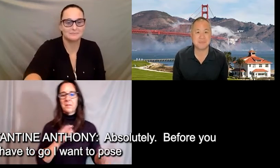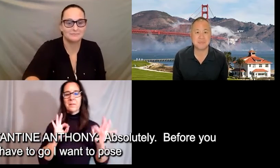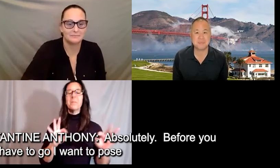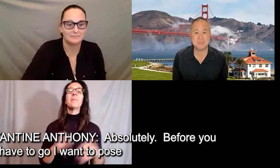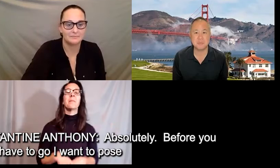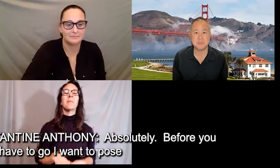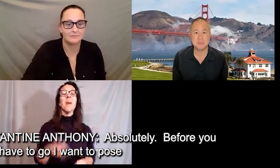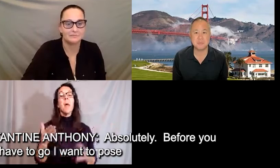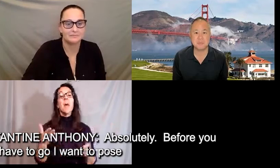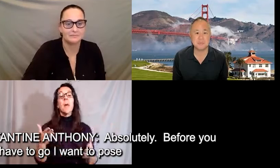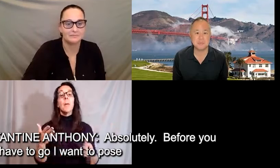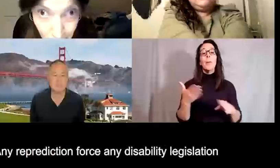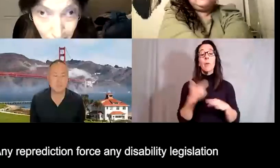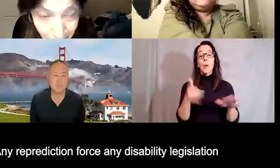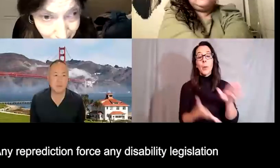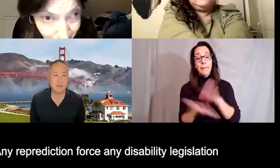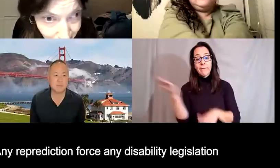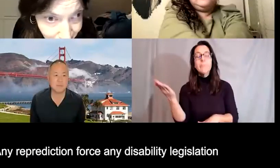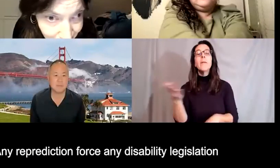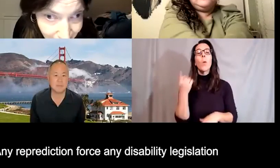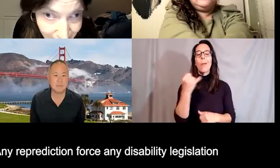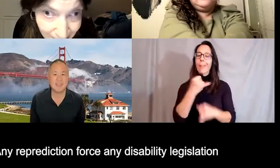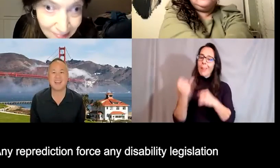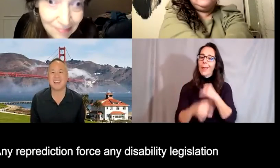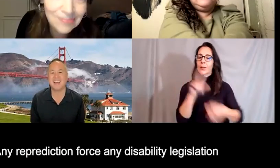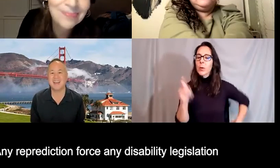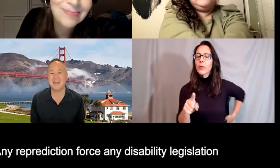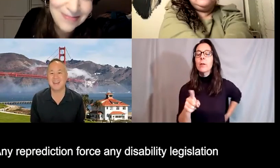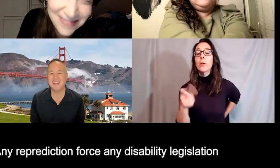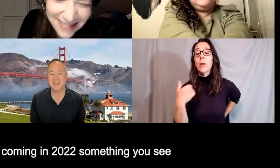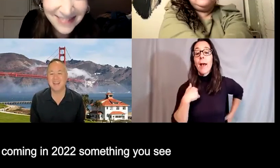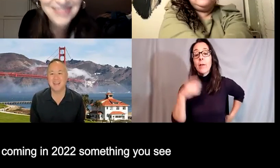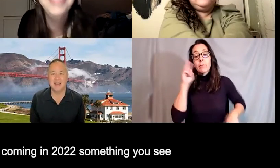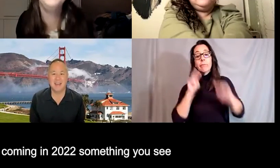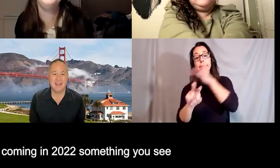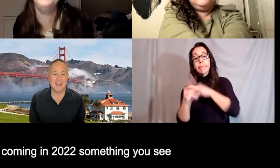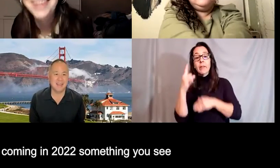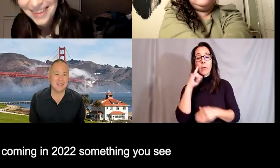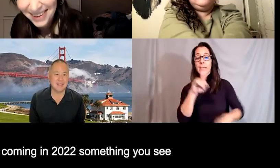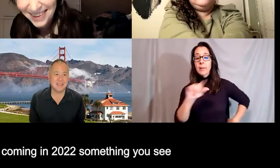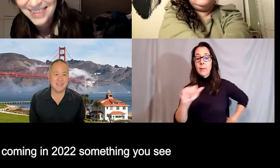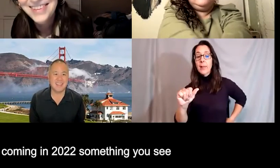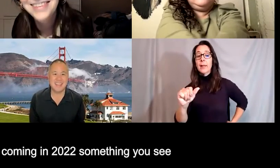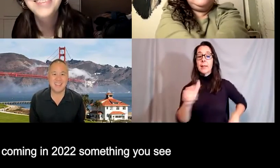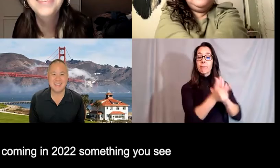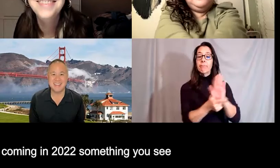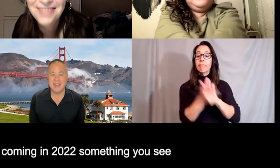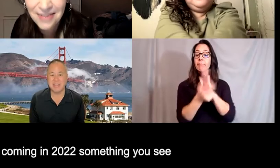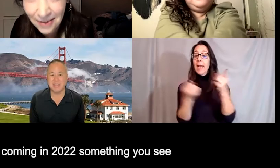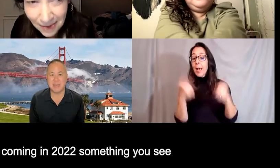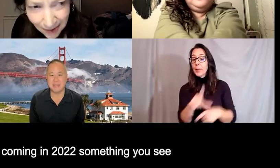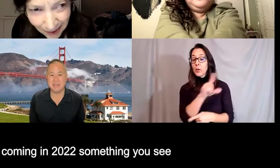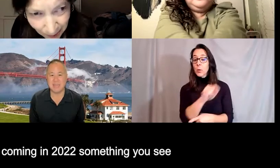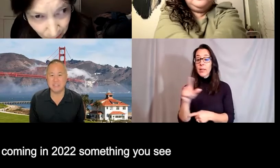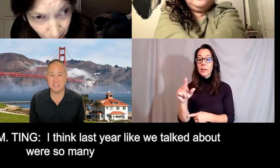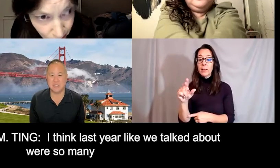want to pose one last question. Any predictions for any disability legislation coming up in 2022? Something you see on the horizon? Yeah,